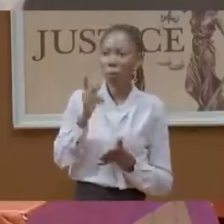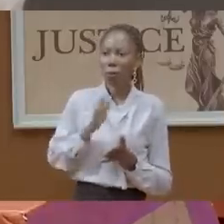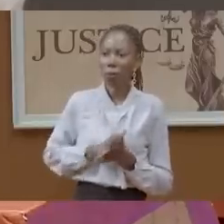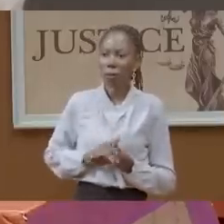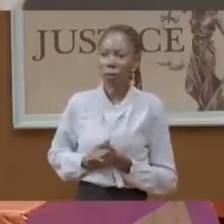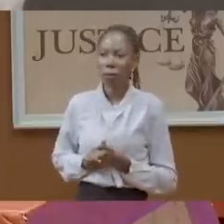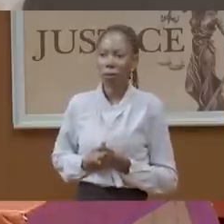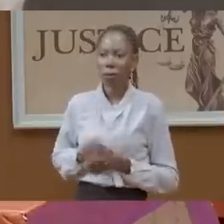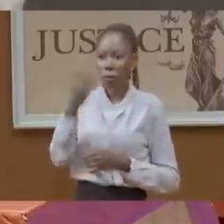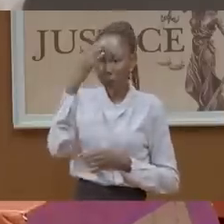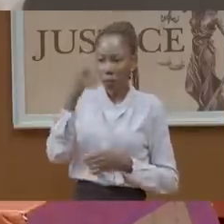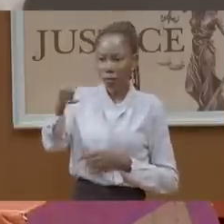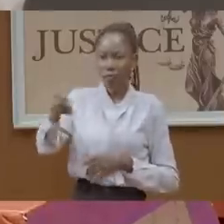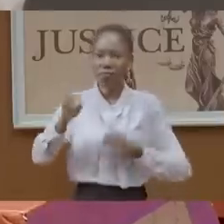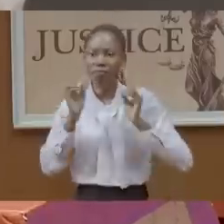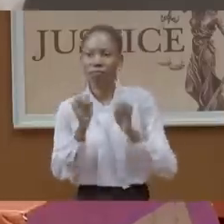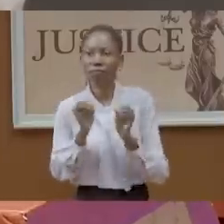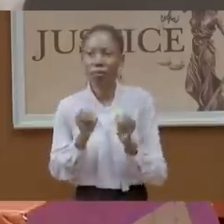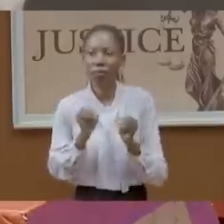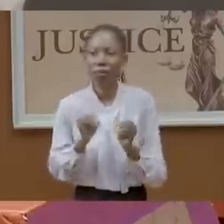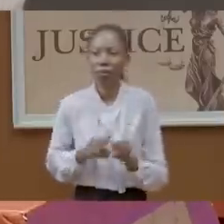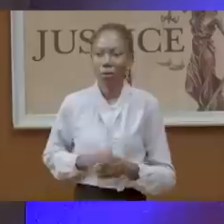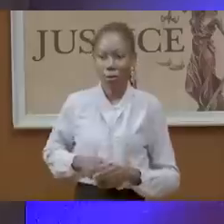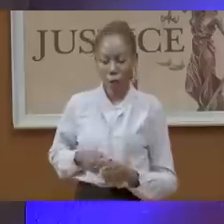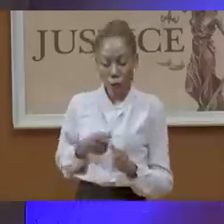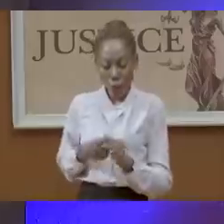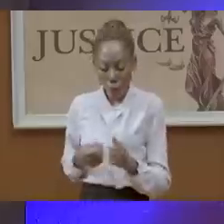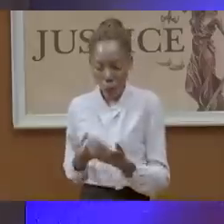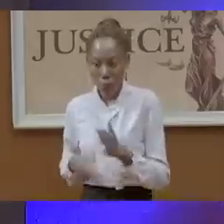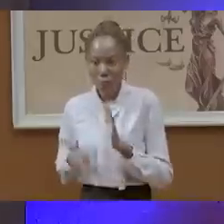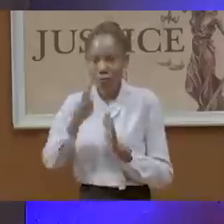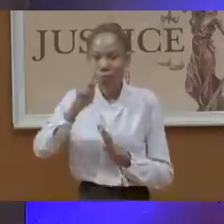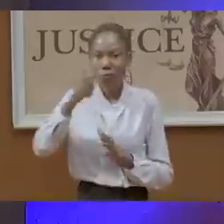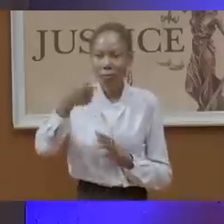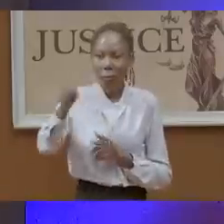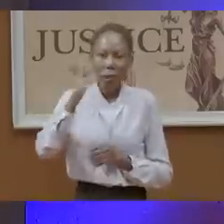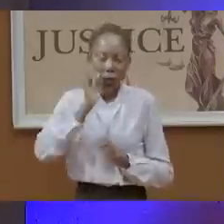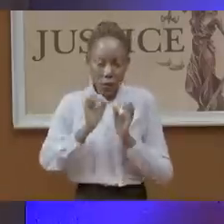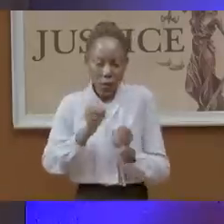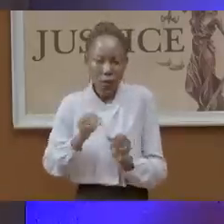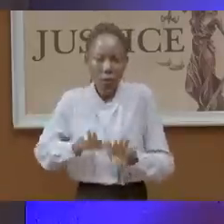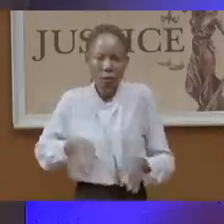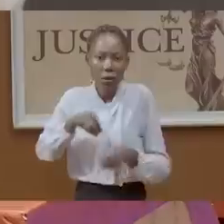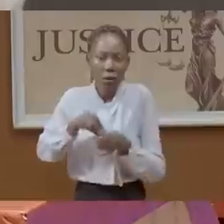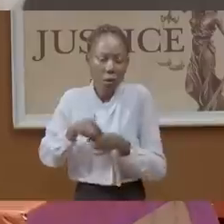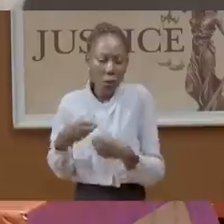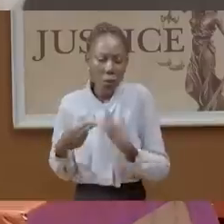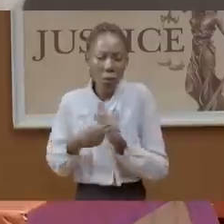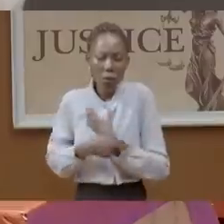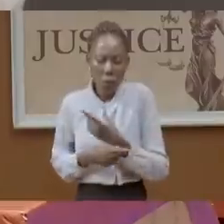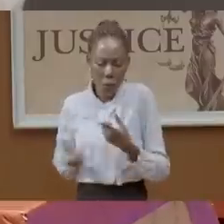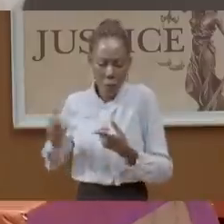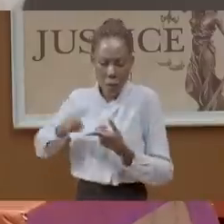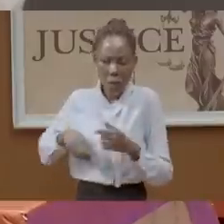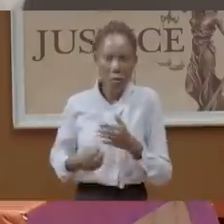and I'd been the one teaching them. And this is Z. He would be telling people, go about painting me blue, black. She's not working. I said, I'm not working. Teaching